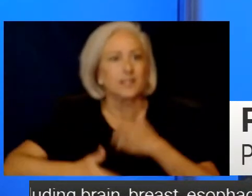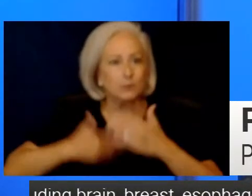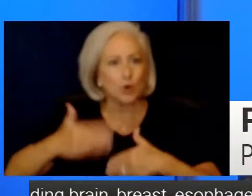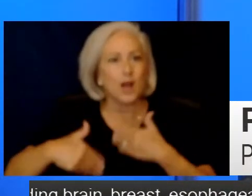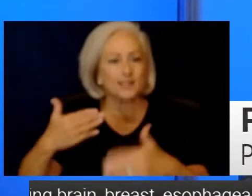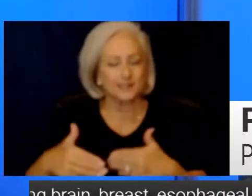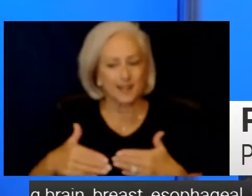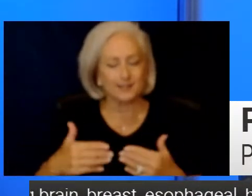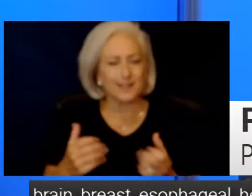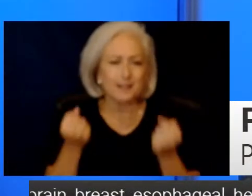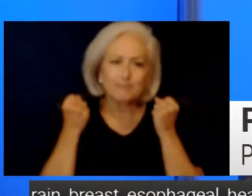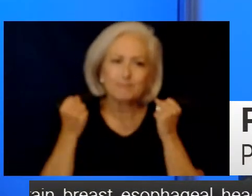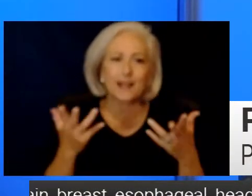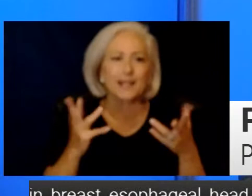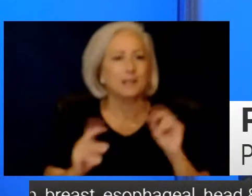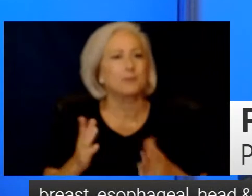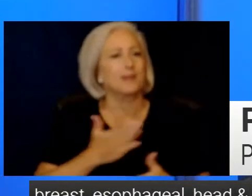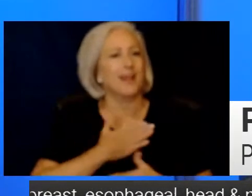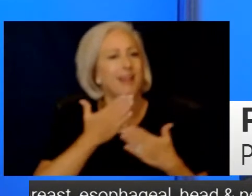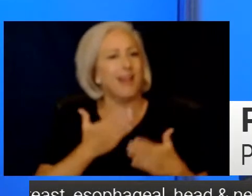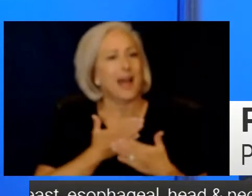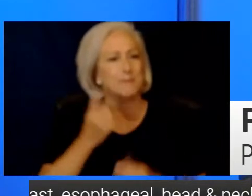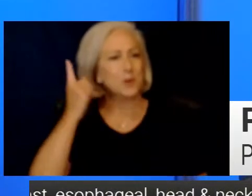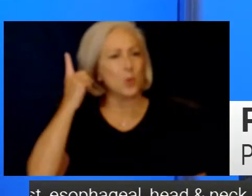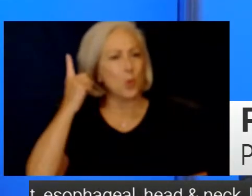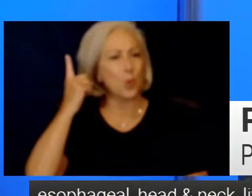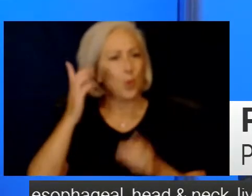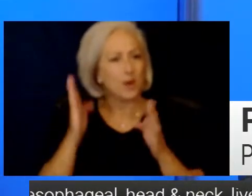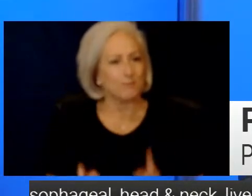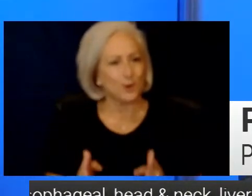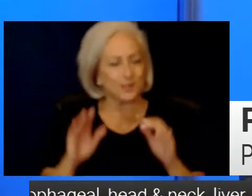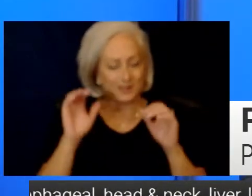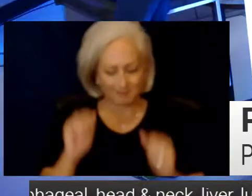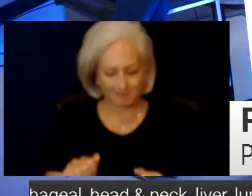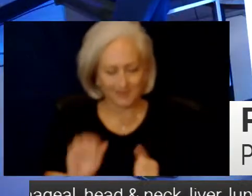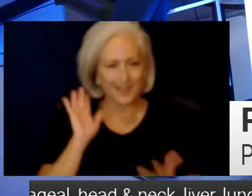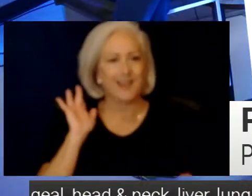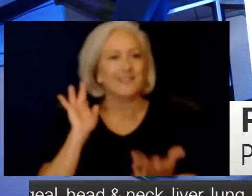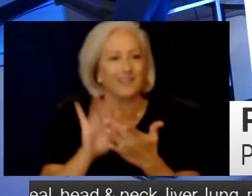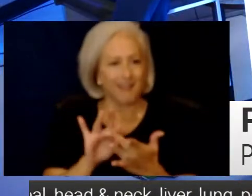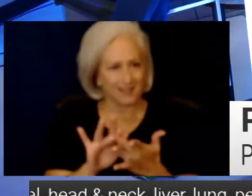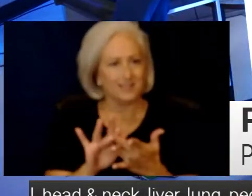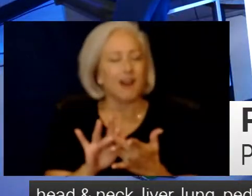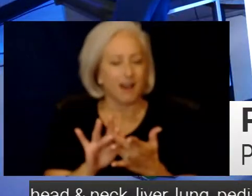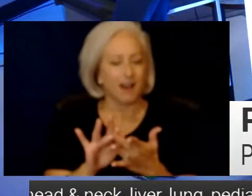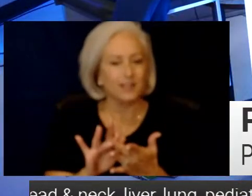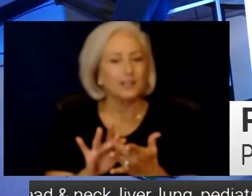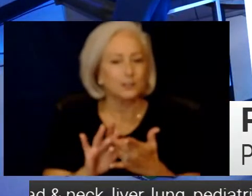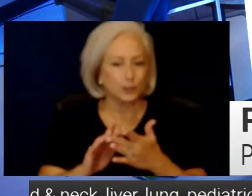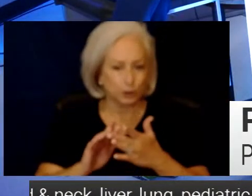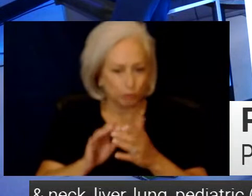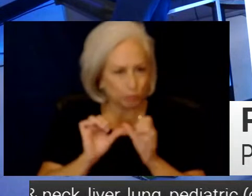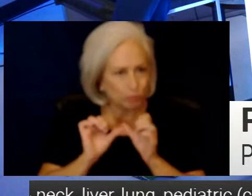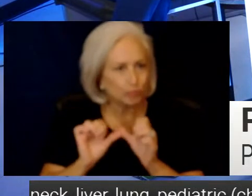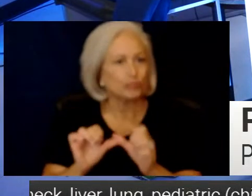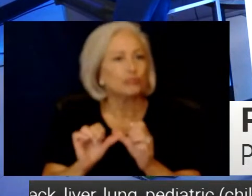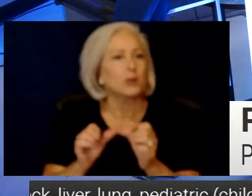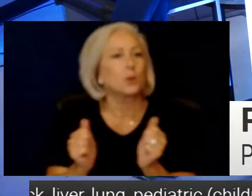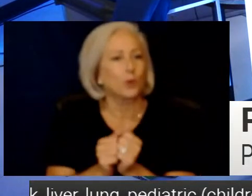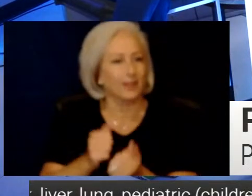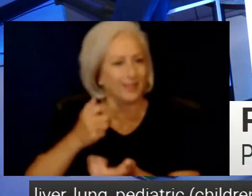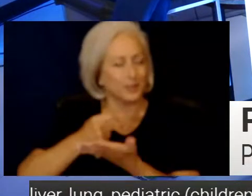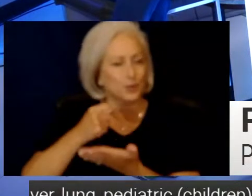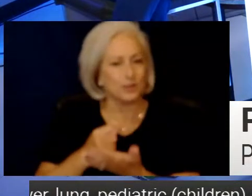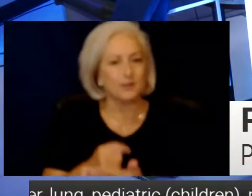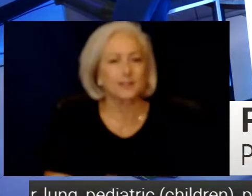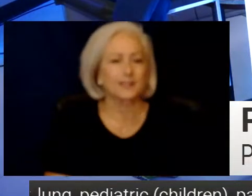of contact to get them started in this overwhelming journey for their treatment. Yeah, I know that's got to be such a big deal, and I've sent enough people down to the